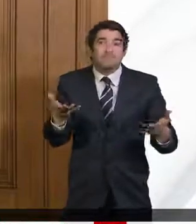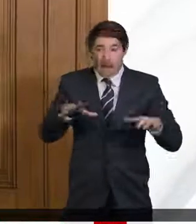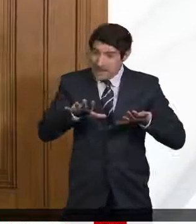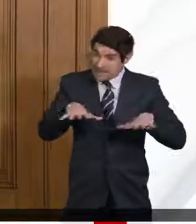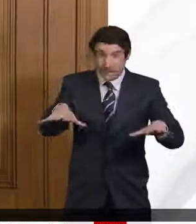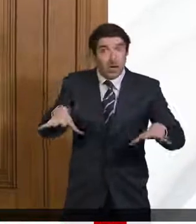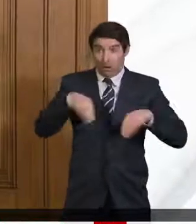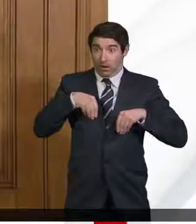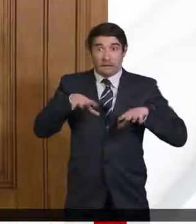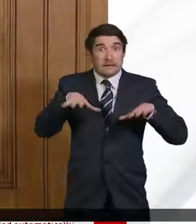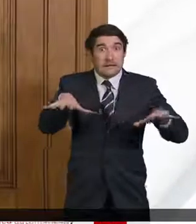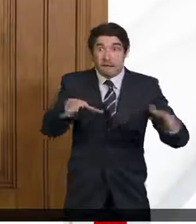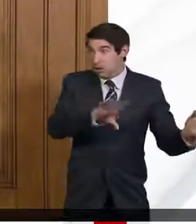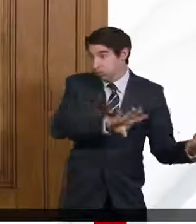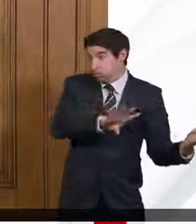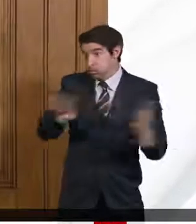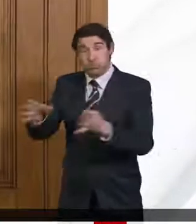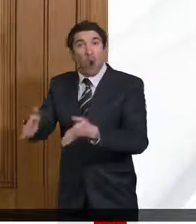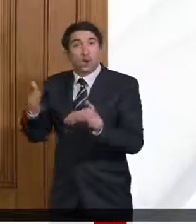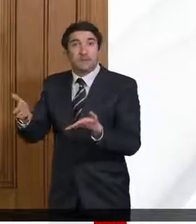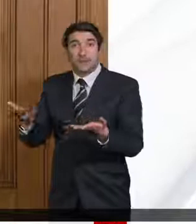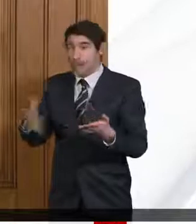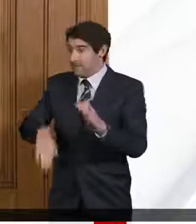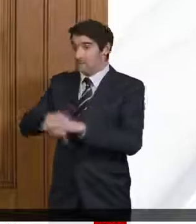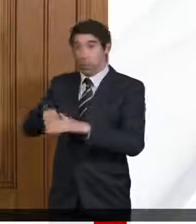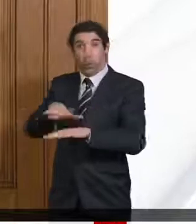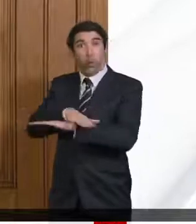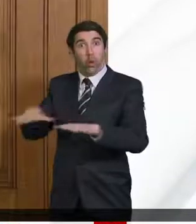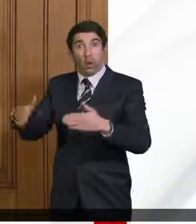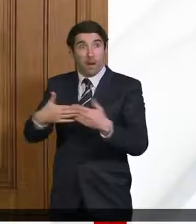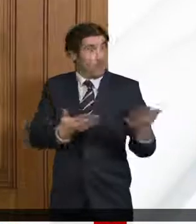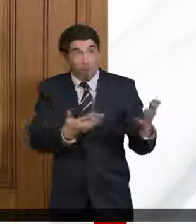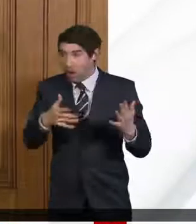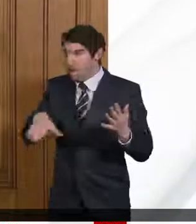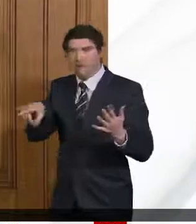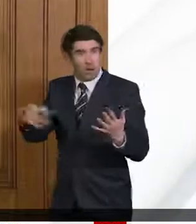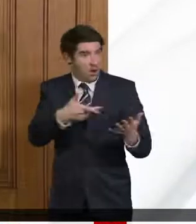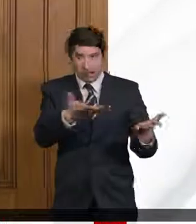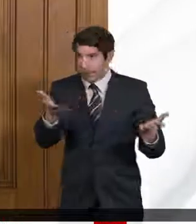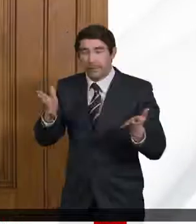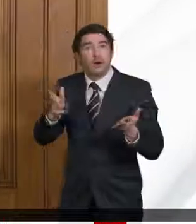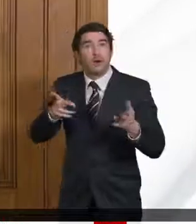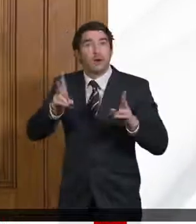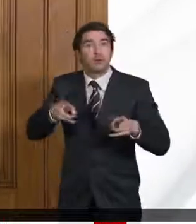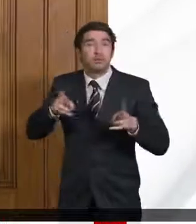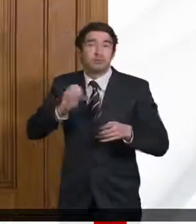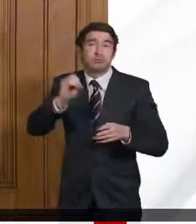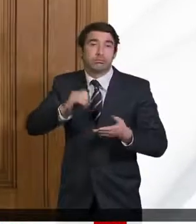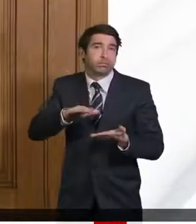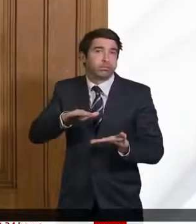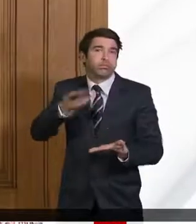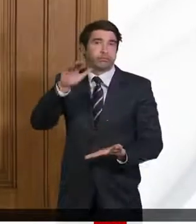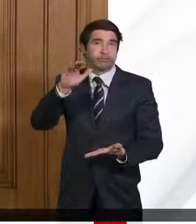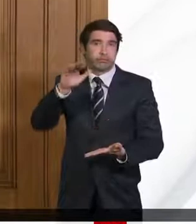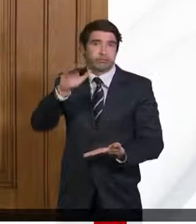you why that is so important. So, all the interventions, all the instructions that the government have